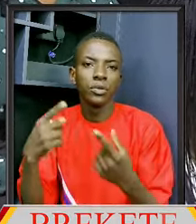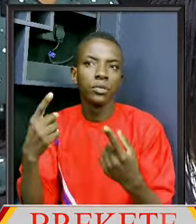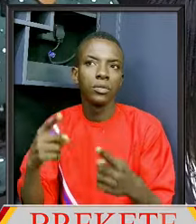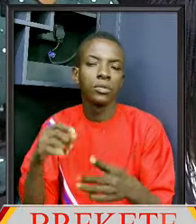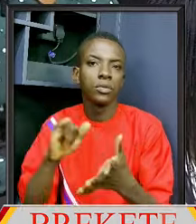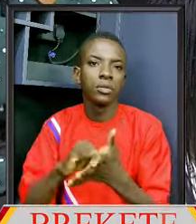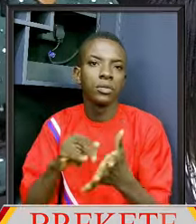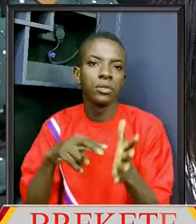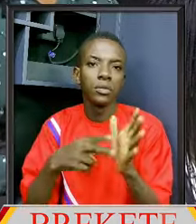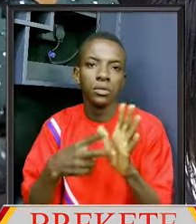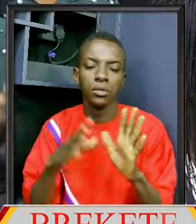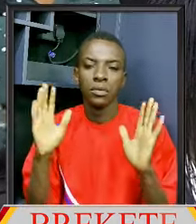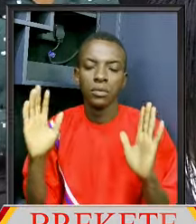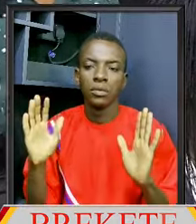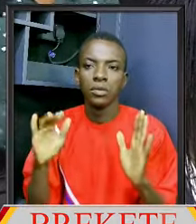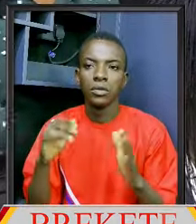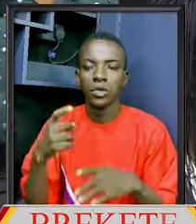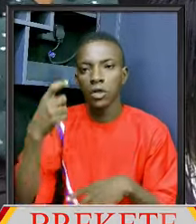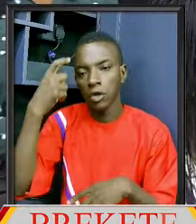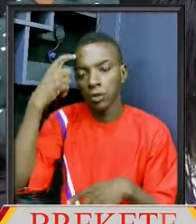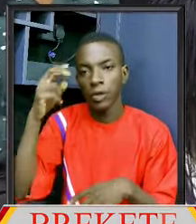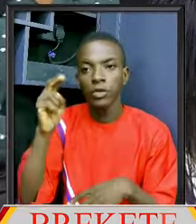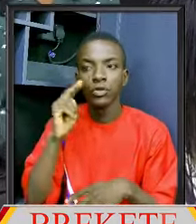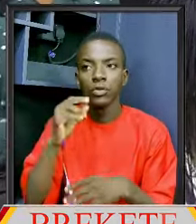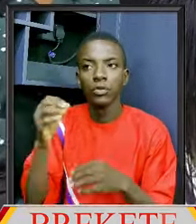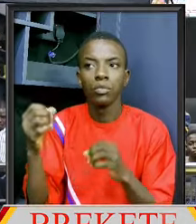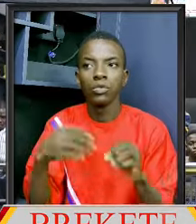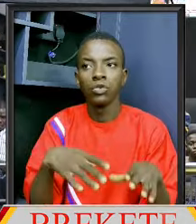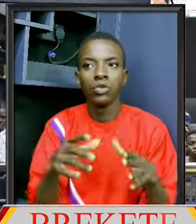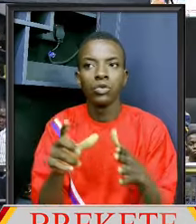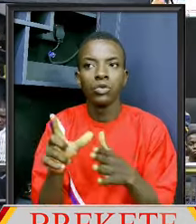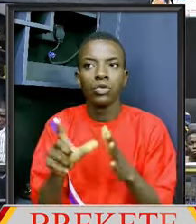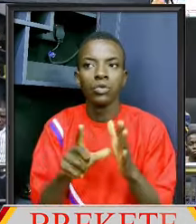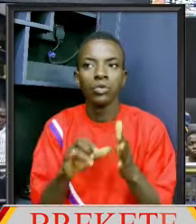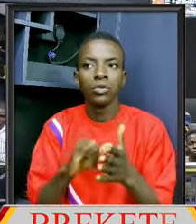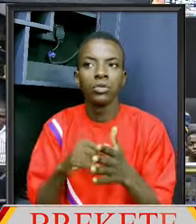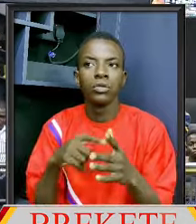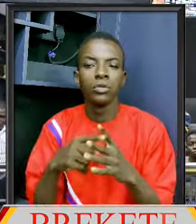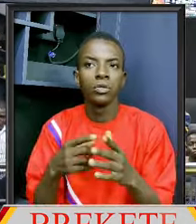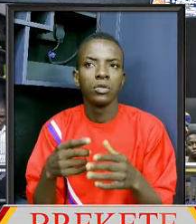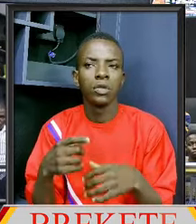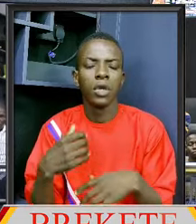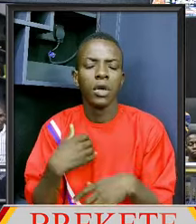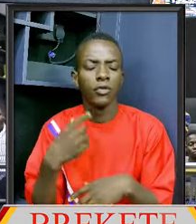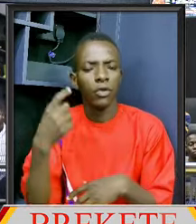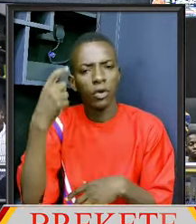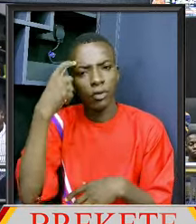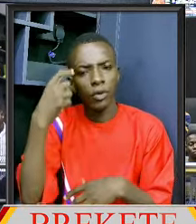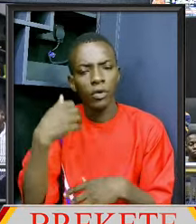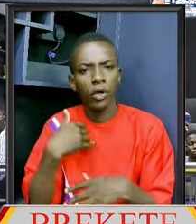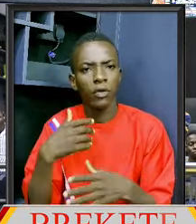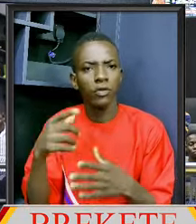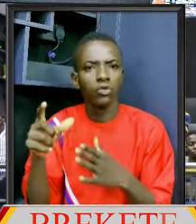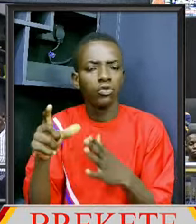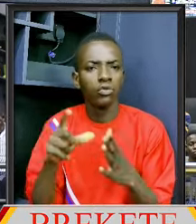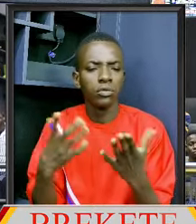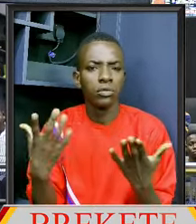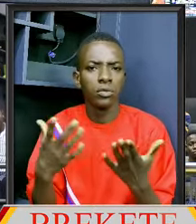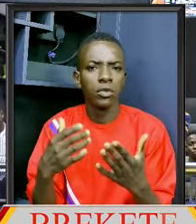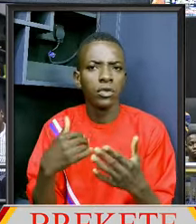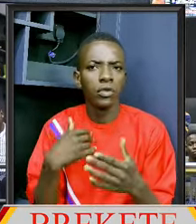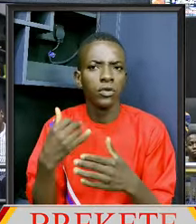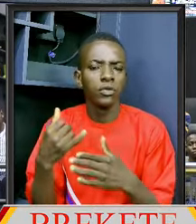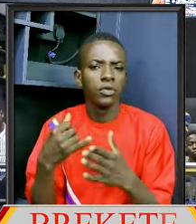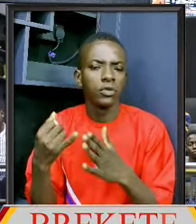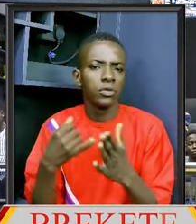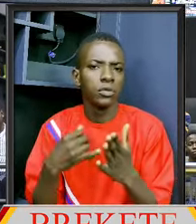Wow. So government of Nigeria put law. The first day where I study, I say we get government, we get law. See, we get institution. Before